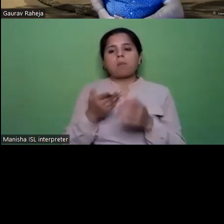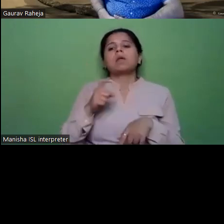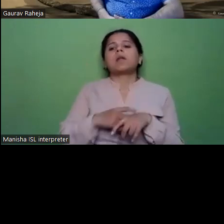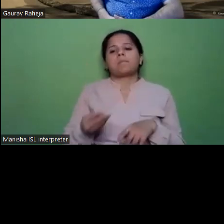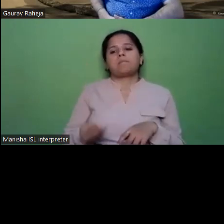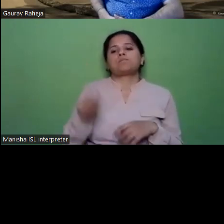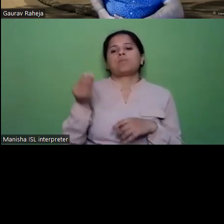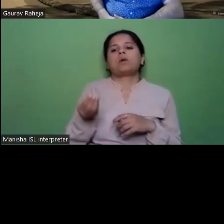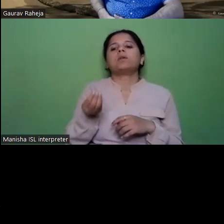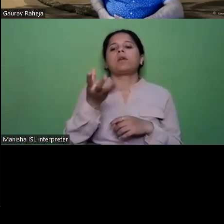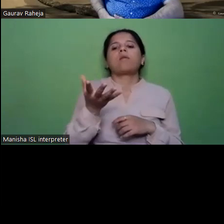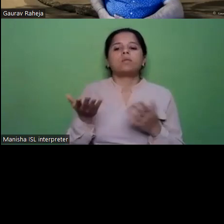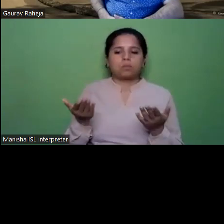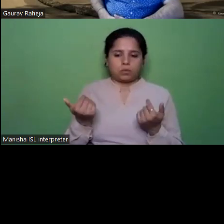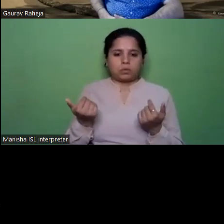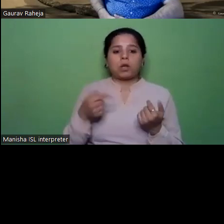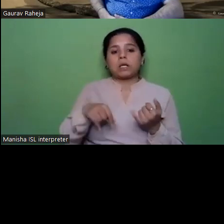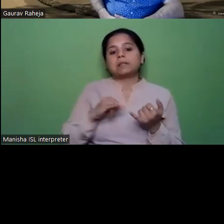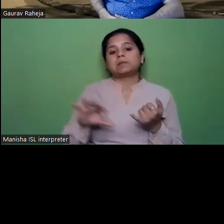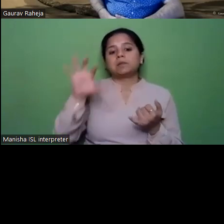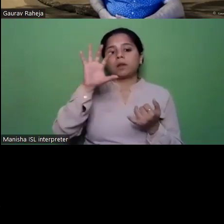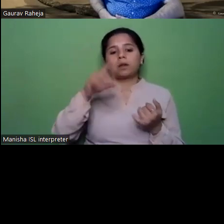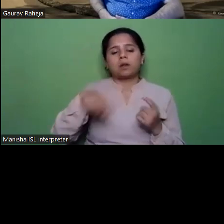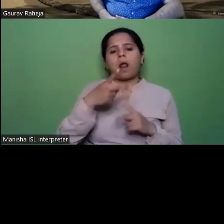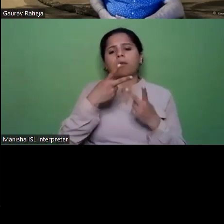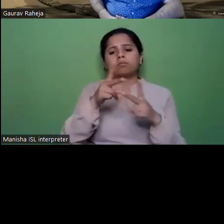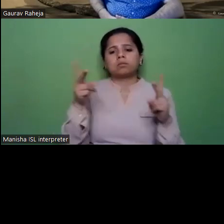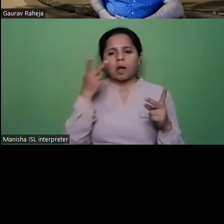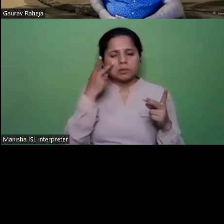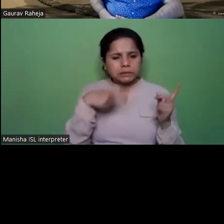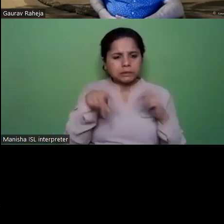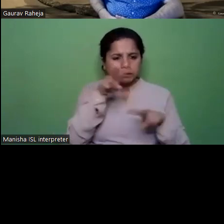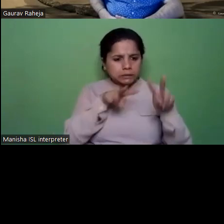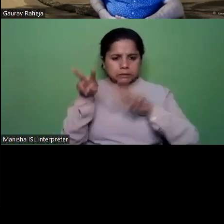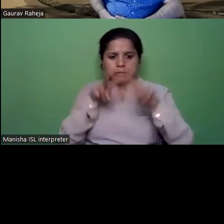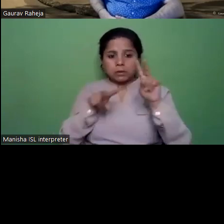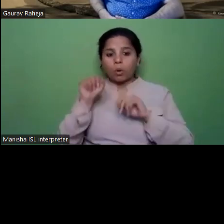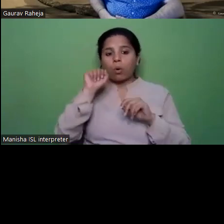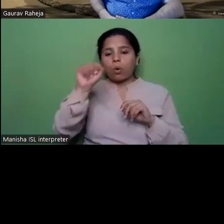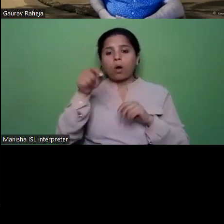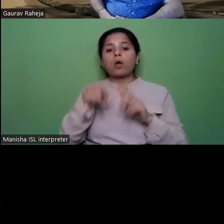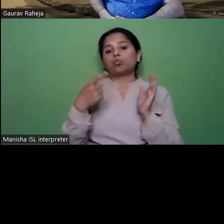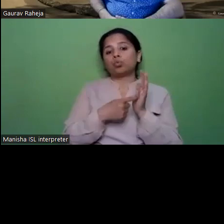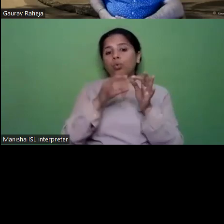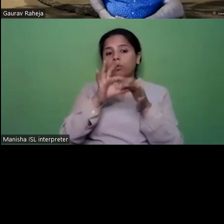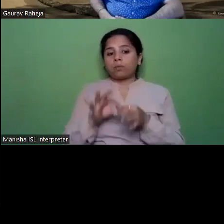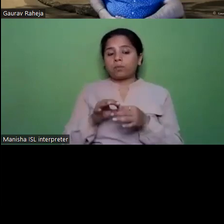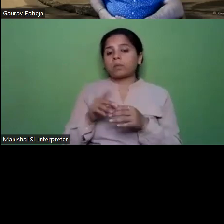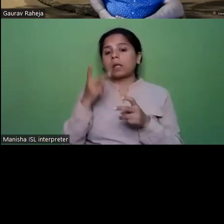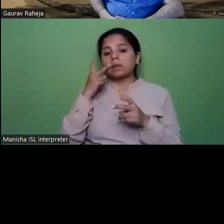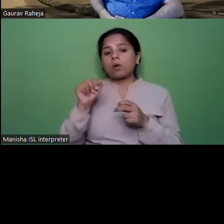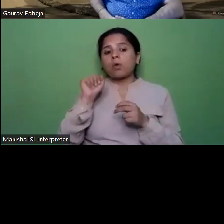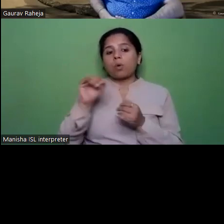time to the states on a case-to-case basis for adherence to this provision, depending on their states